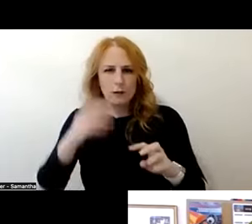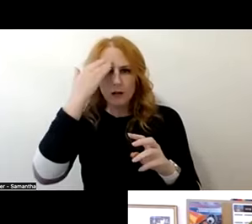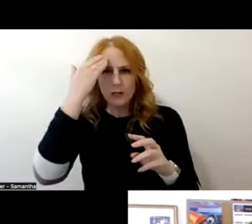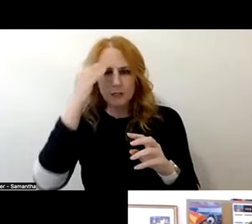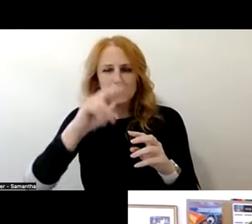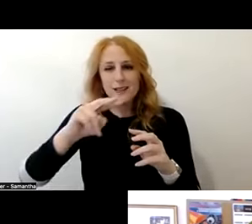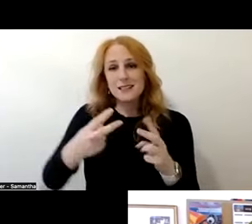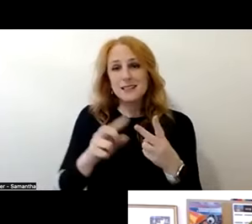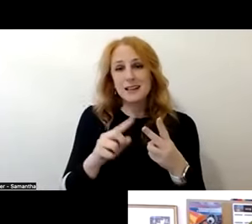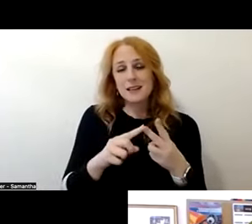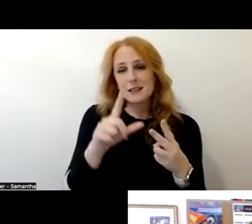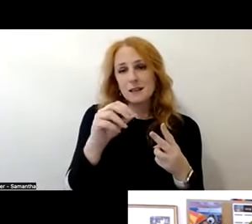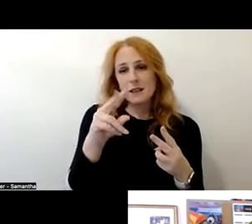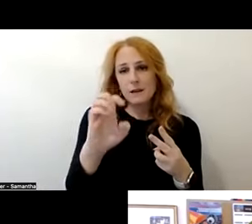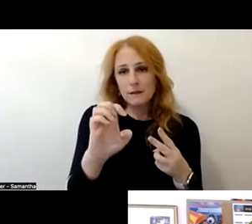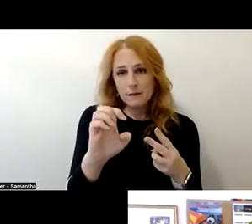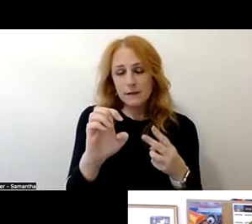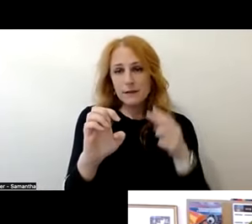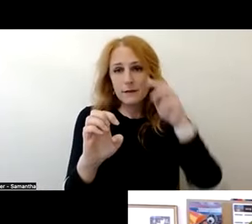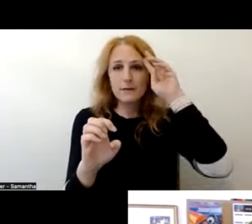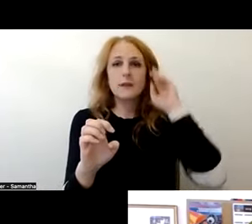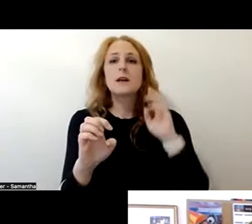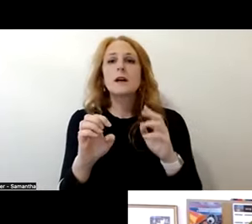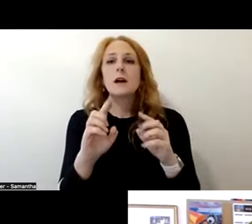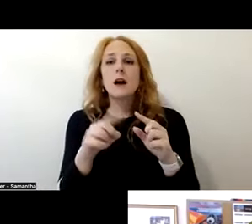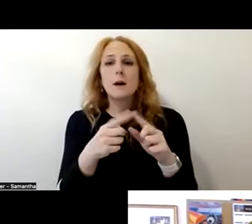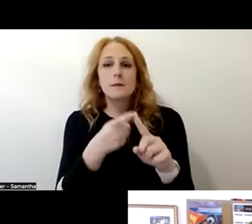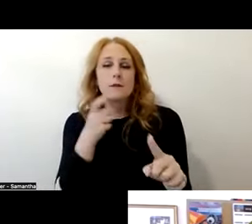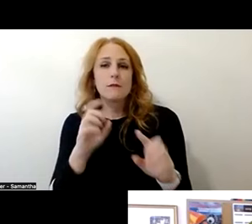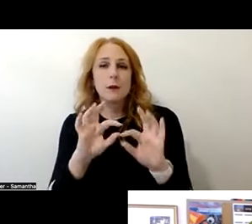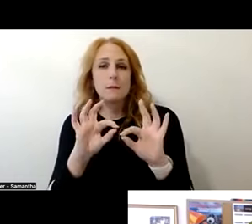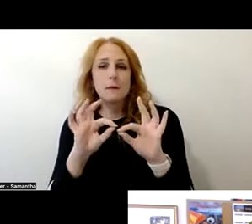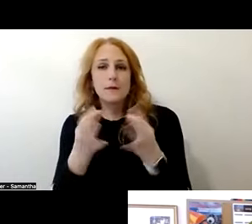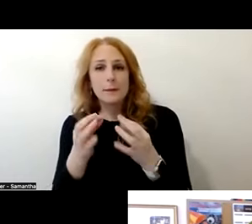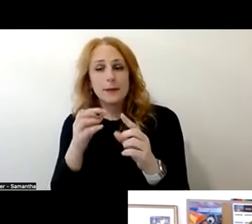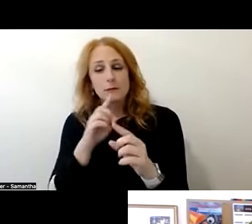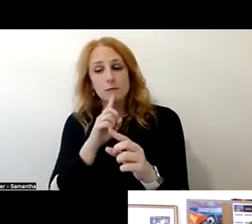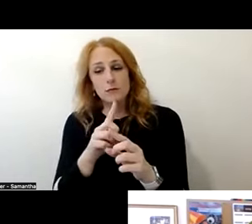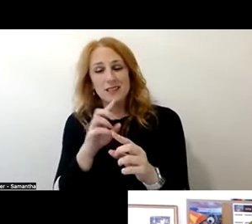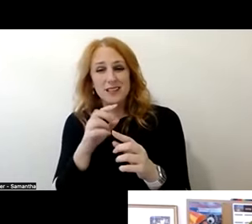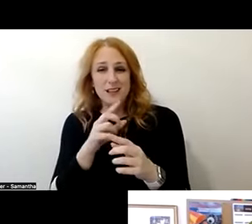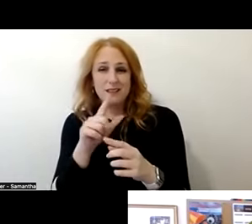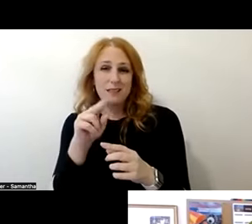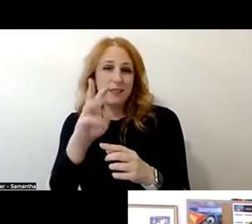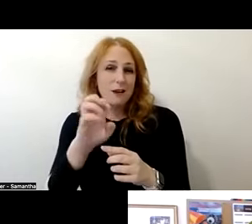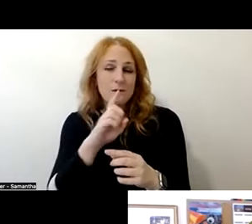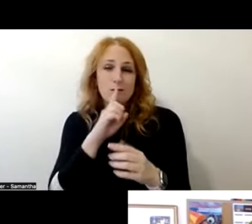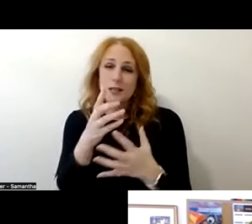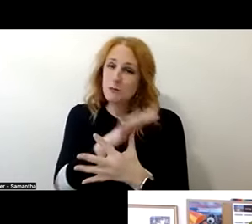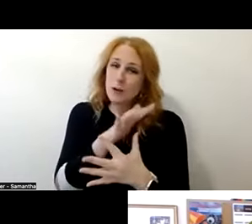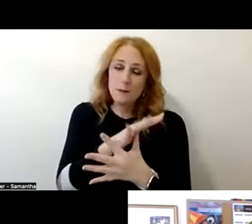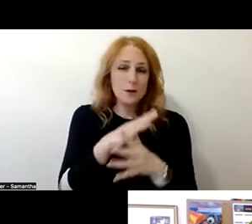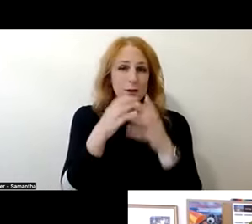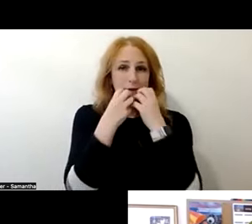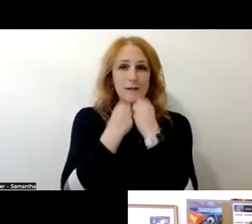is love. I really come from a family where love is the primary value. It is how we do our work. It is how